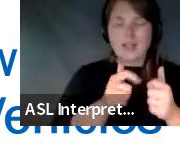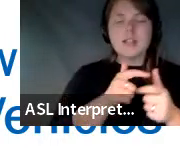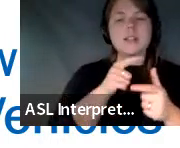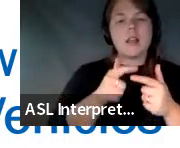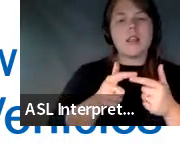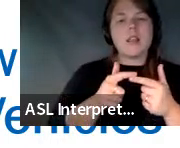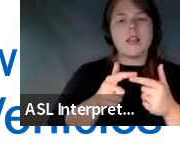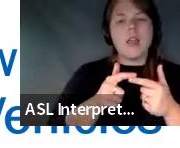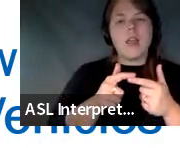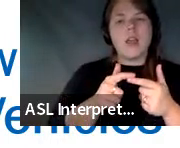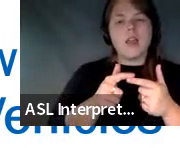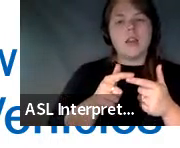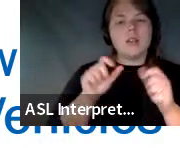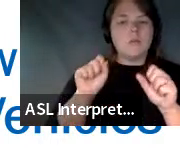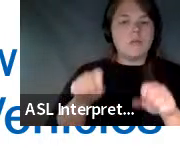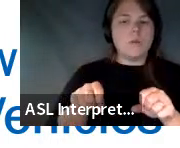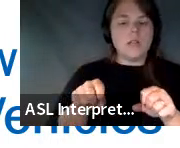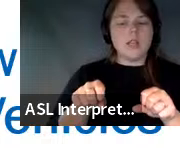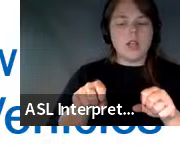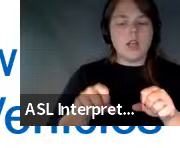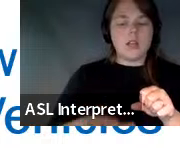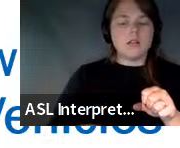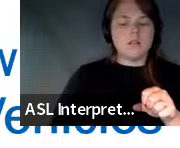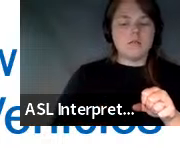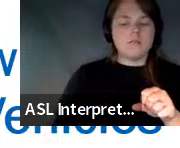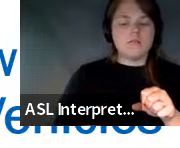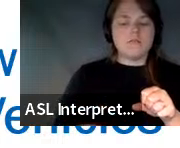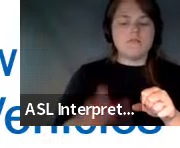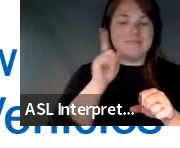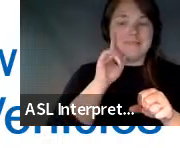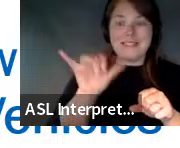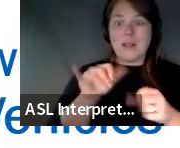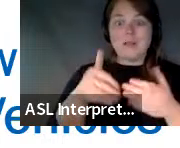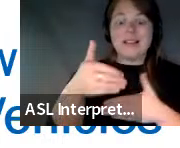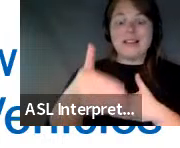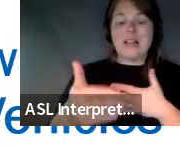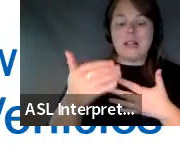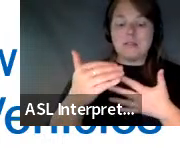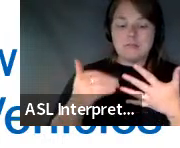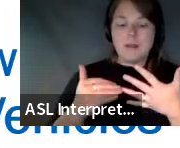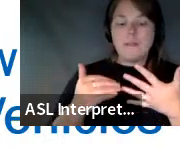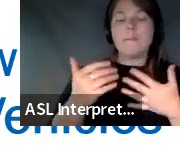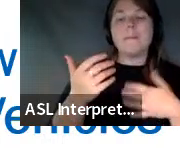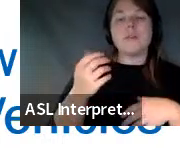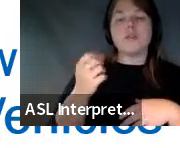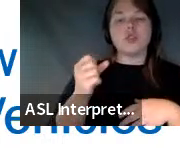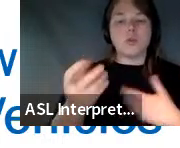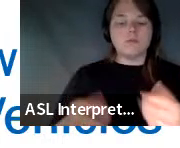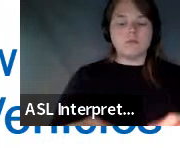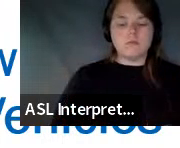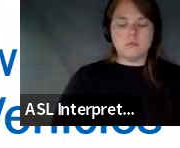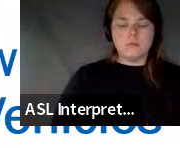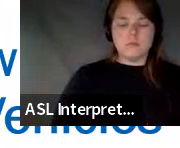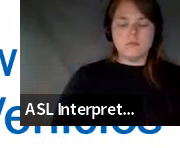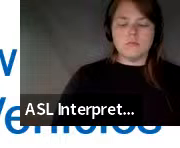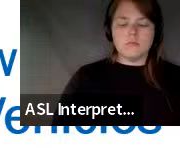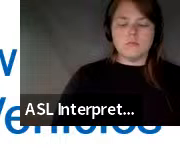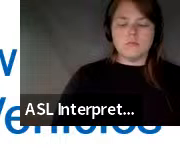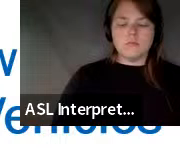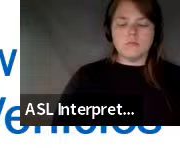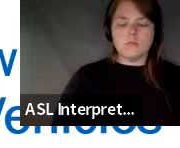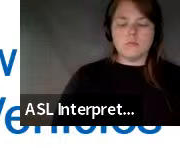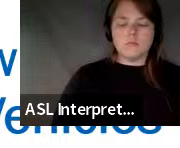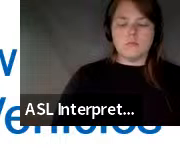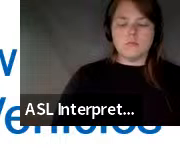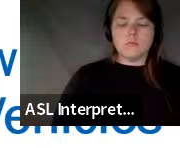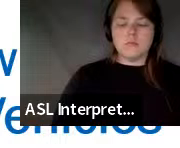certainly, I think that maybe sounds like the next step. Does that make sense? Yes, I do see, Gloria,